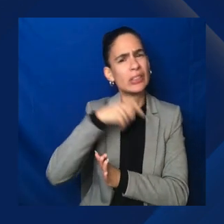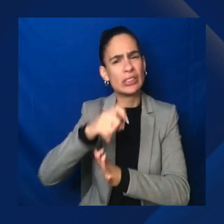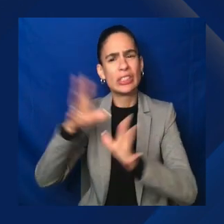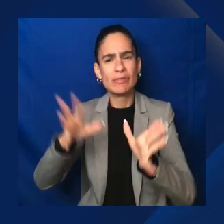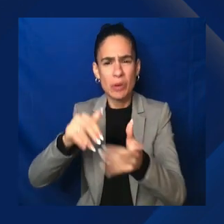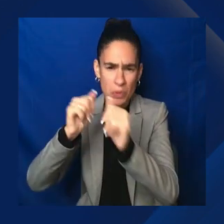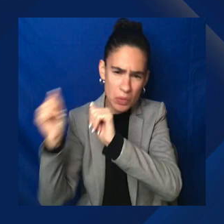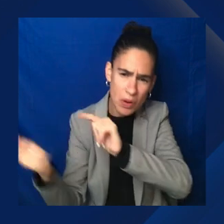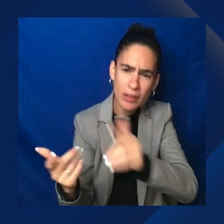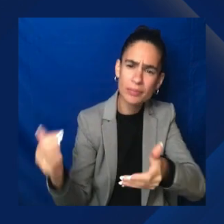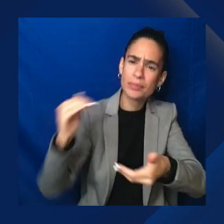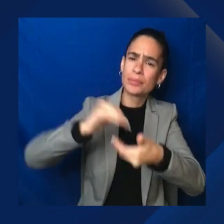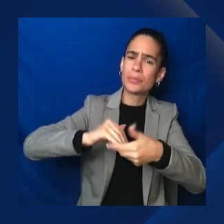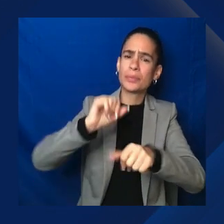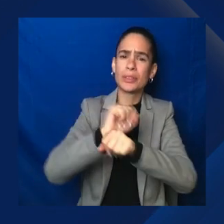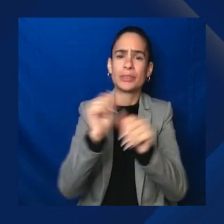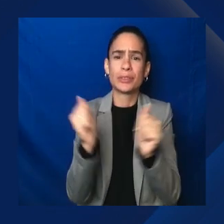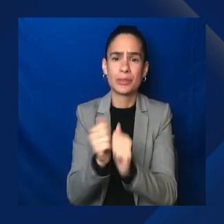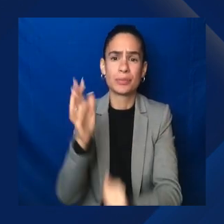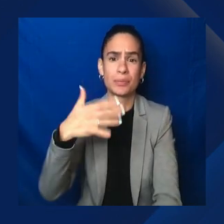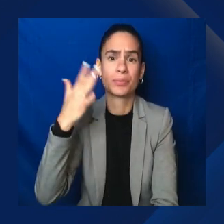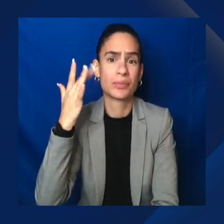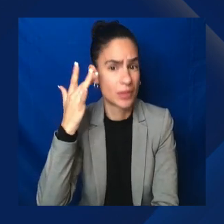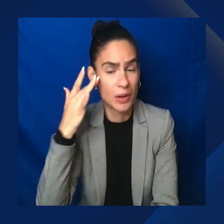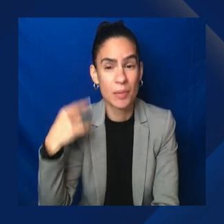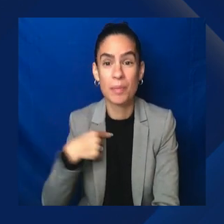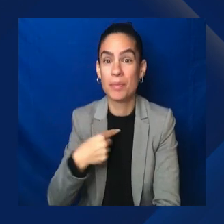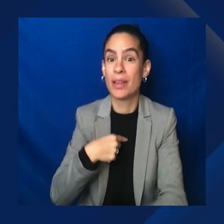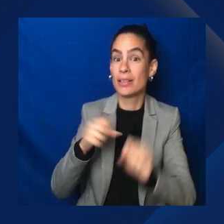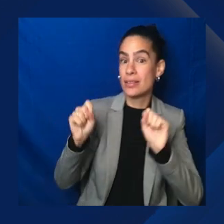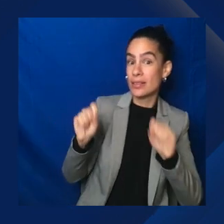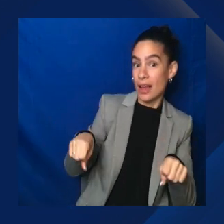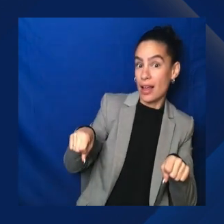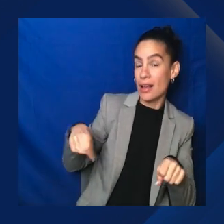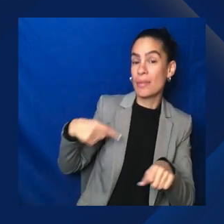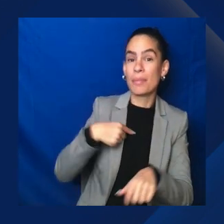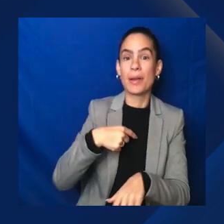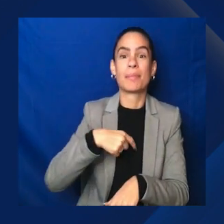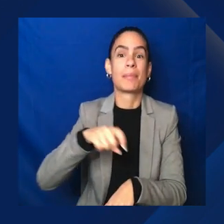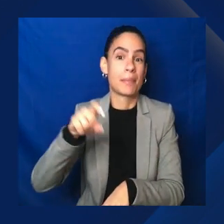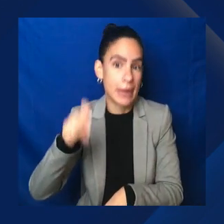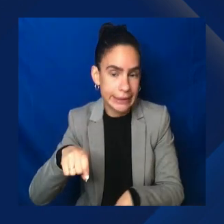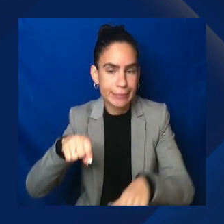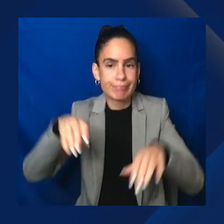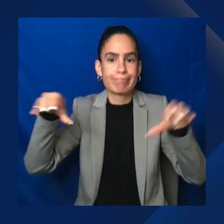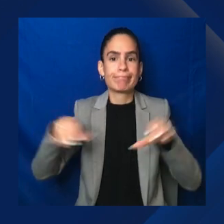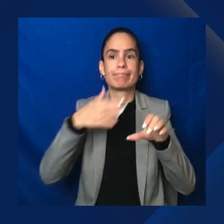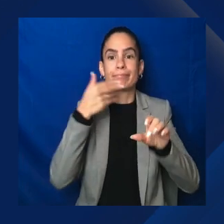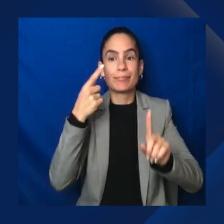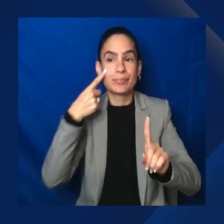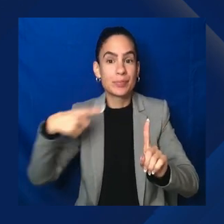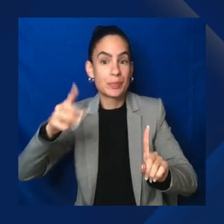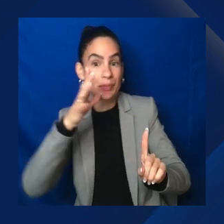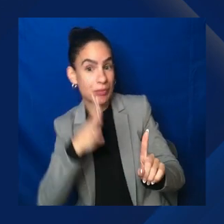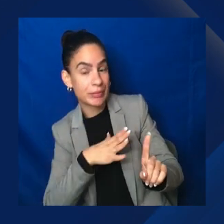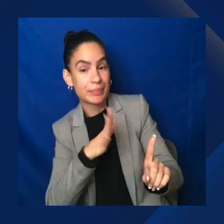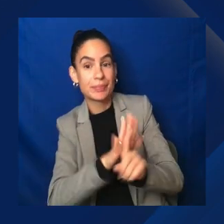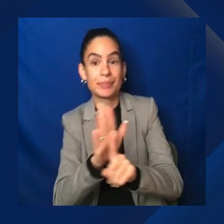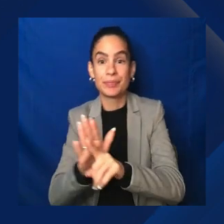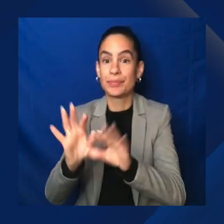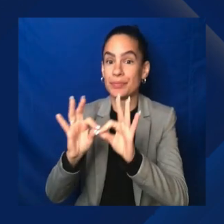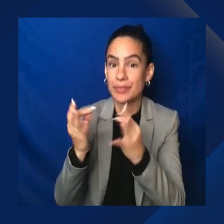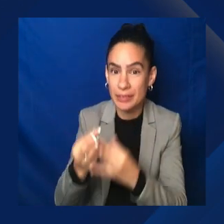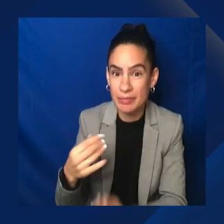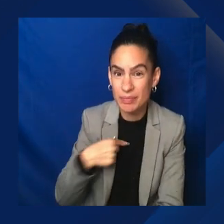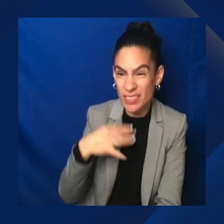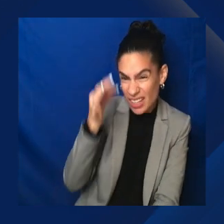we have to do better for women and their families. I came so close to being a statistic. I'm hearing everyone